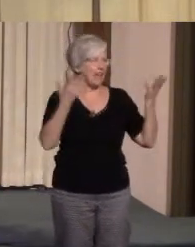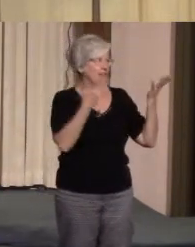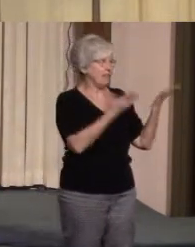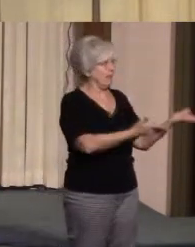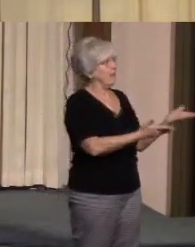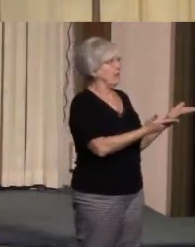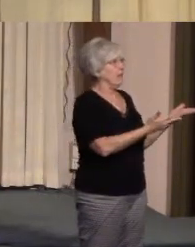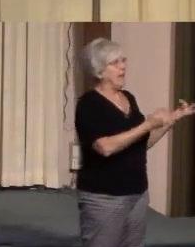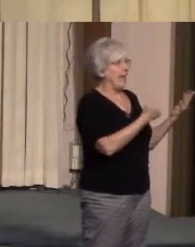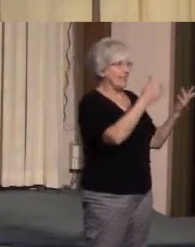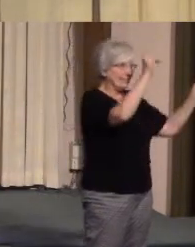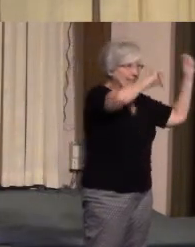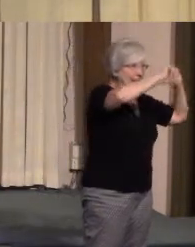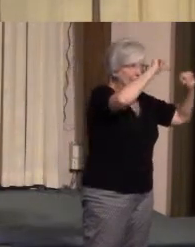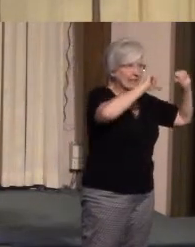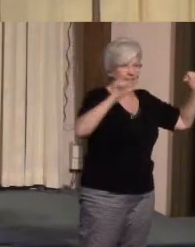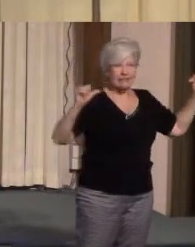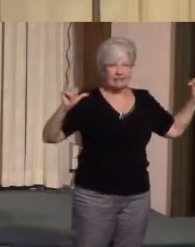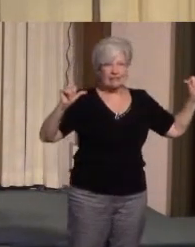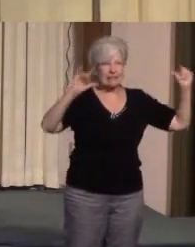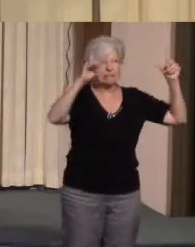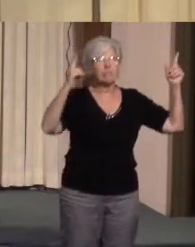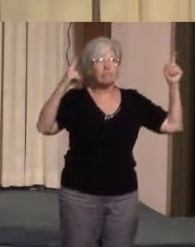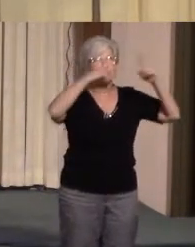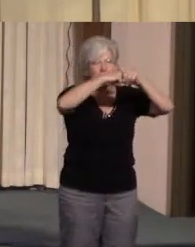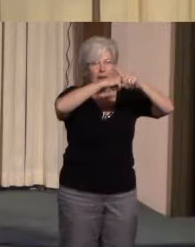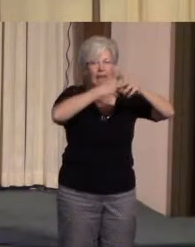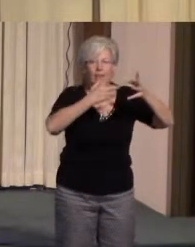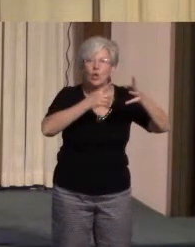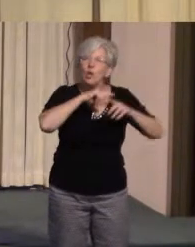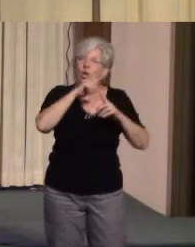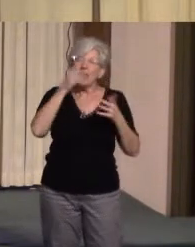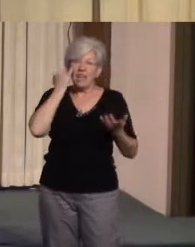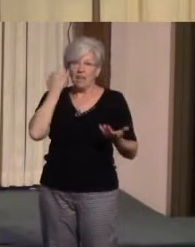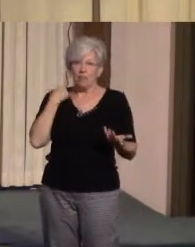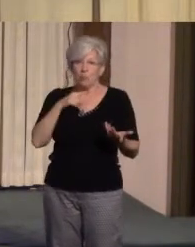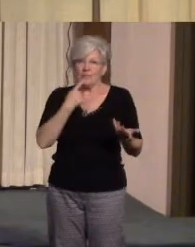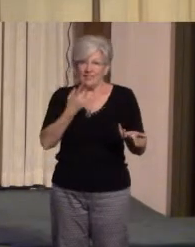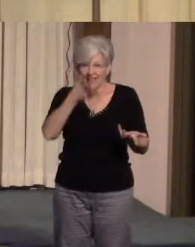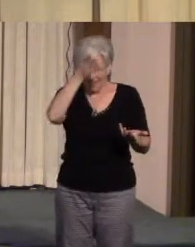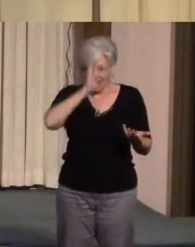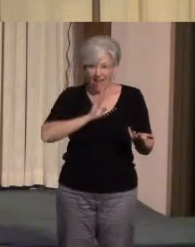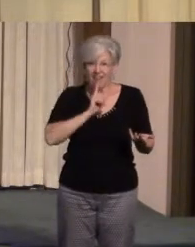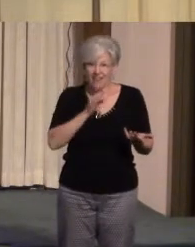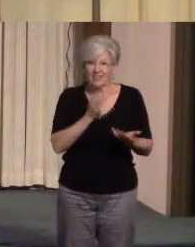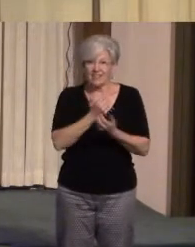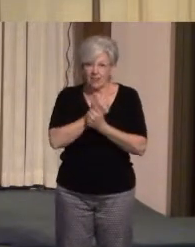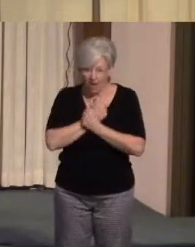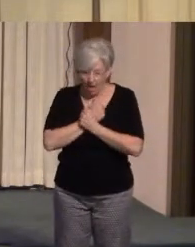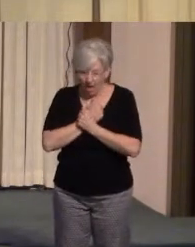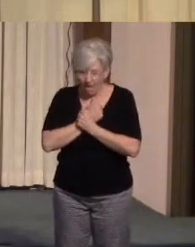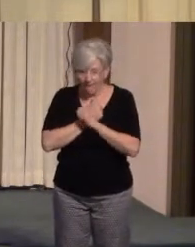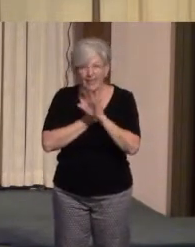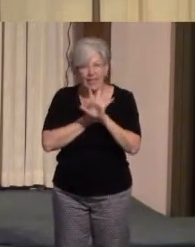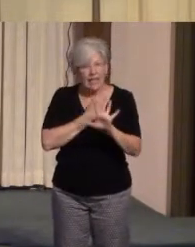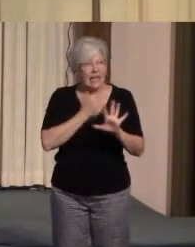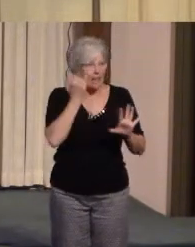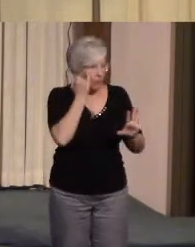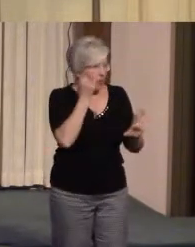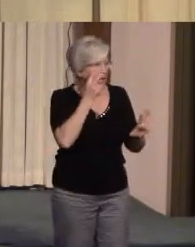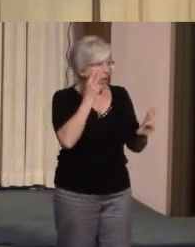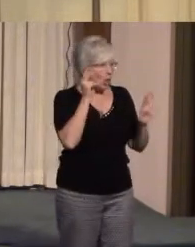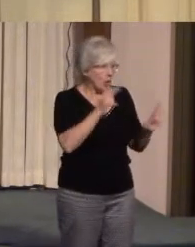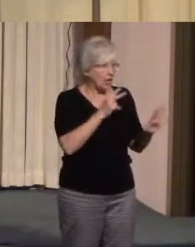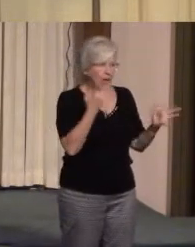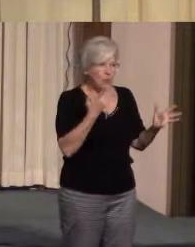metaphysics. If we say God is love, all right, when we look at what we currently understand to be